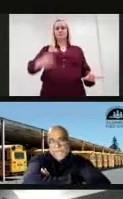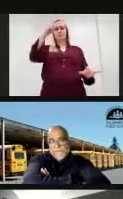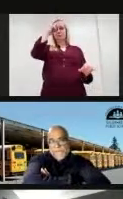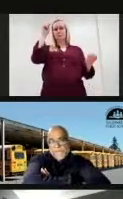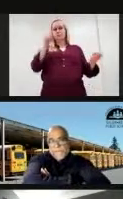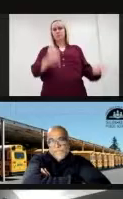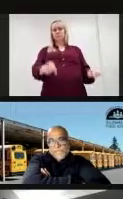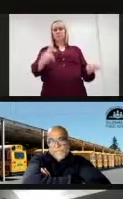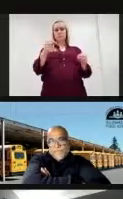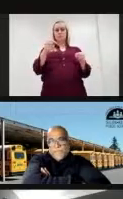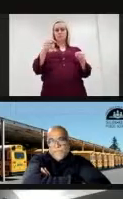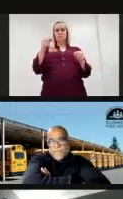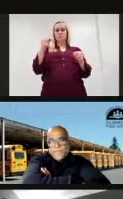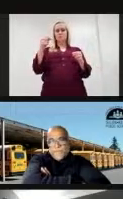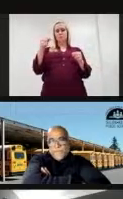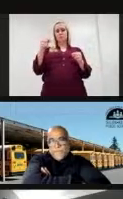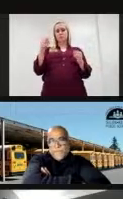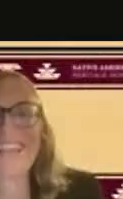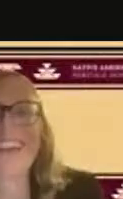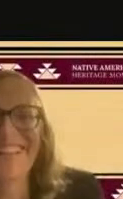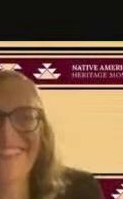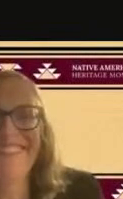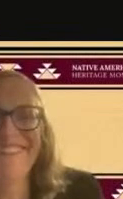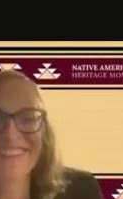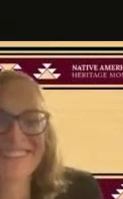next superintendent. Yay!